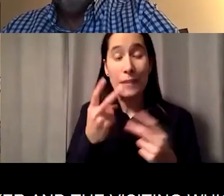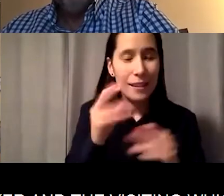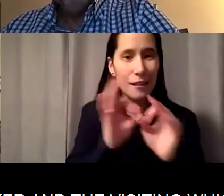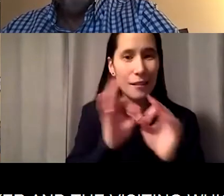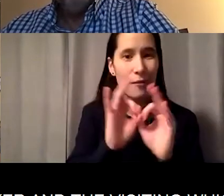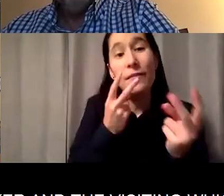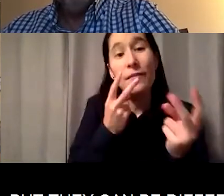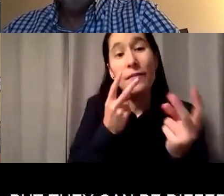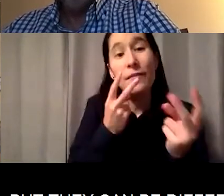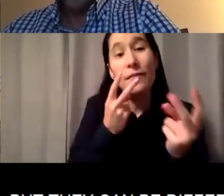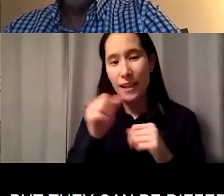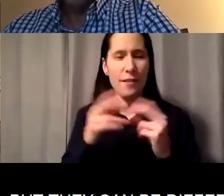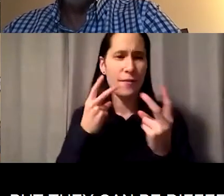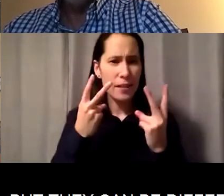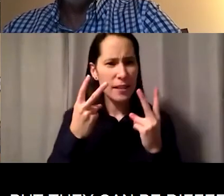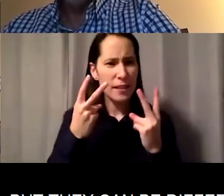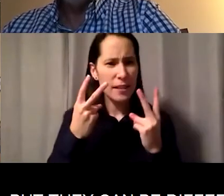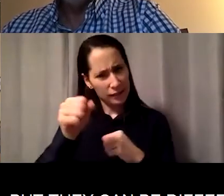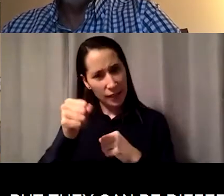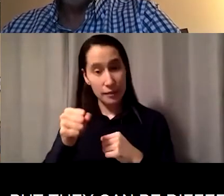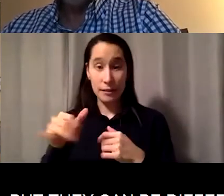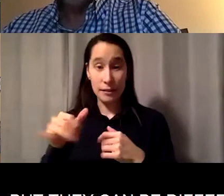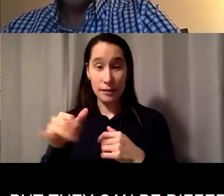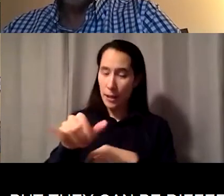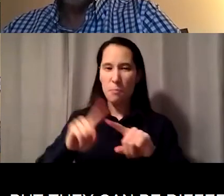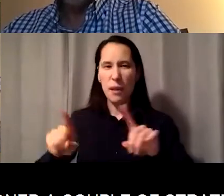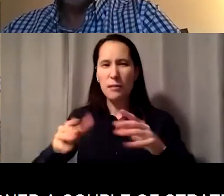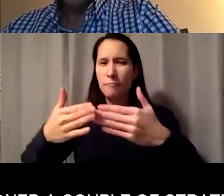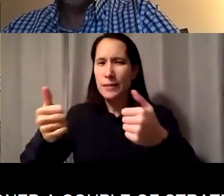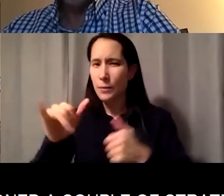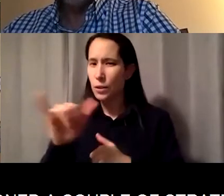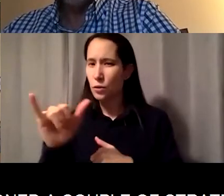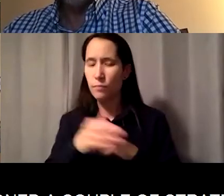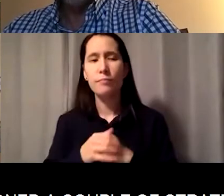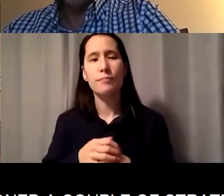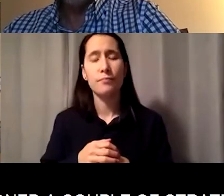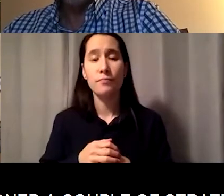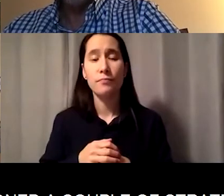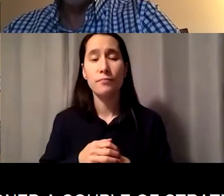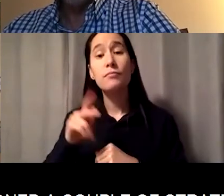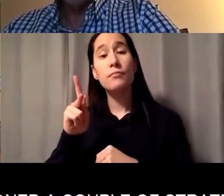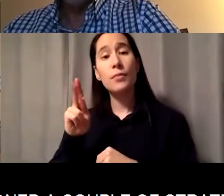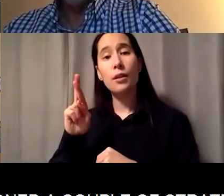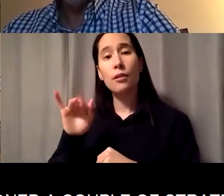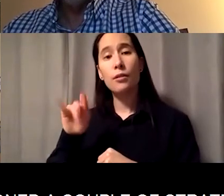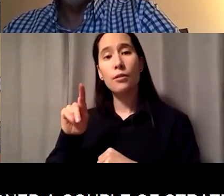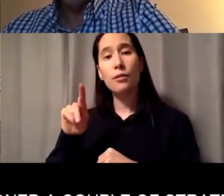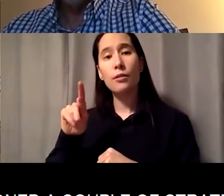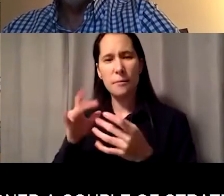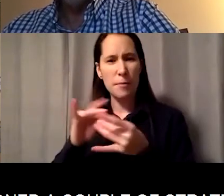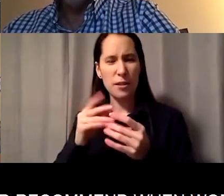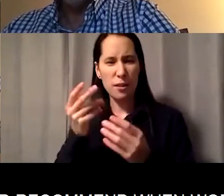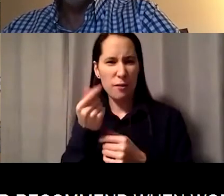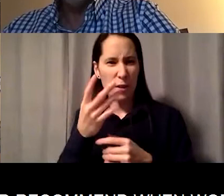same thing, but they can be different. Krista had mentioned a couple of strategies there that she would recommend